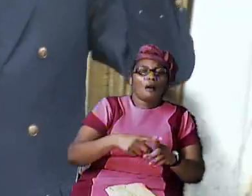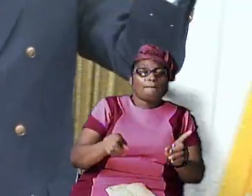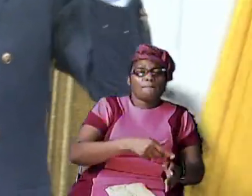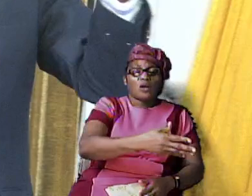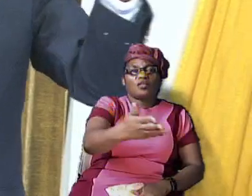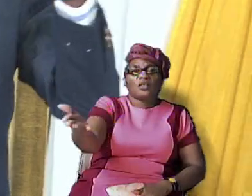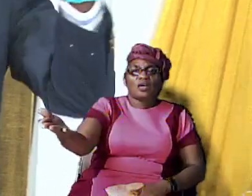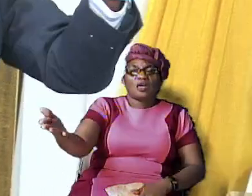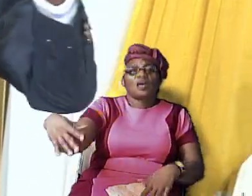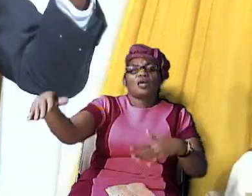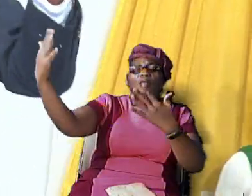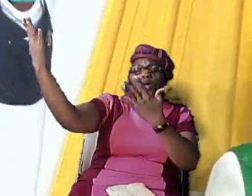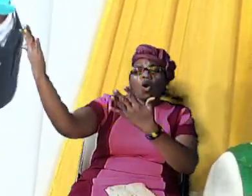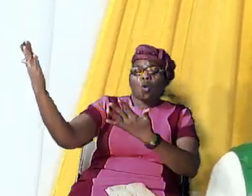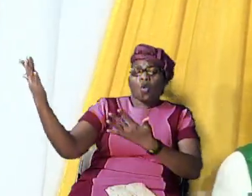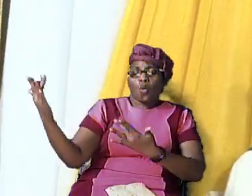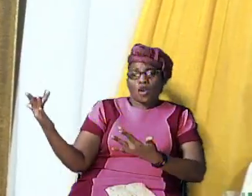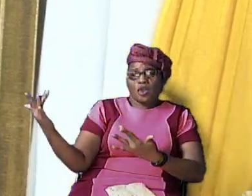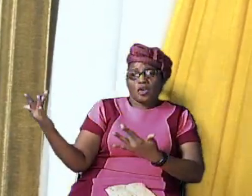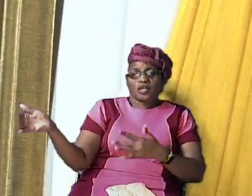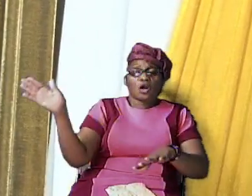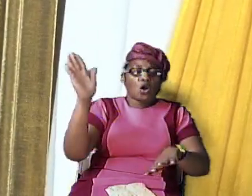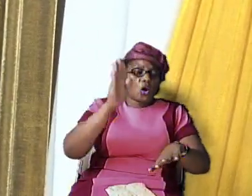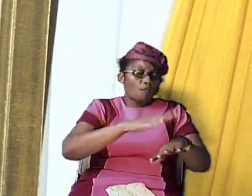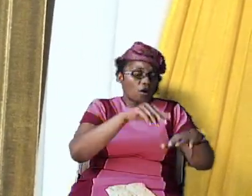But they that wait